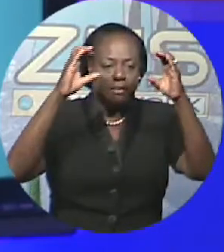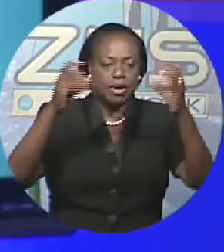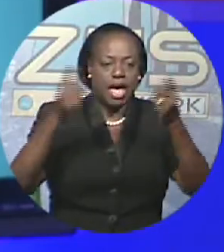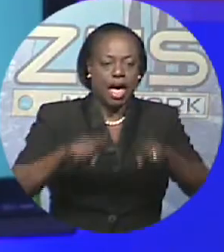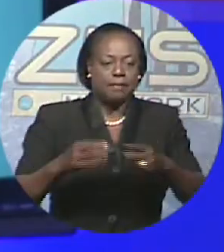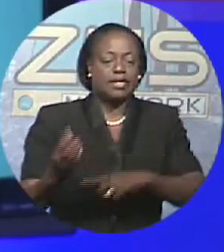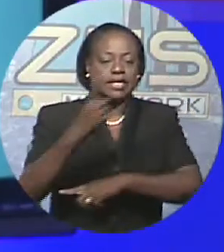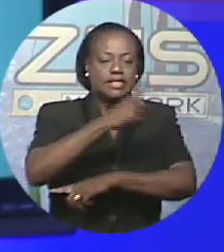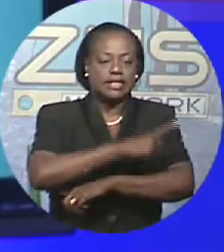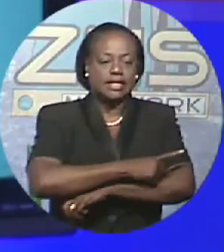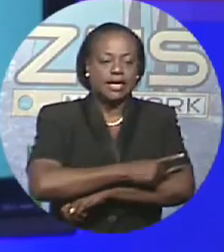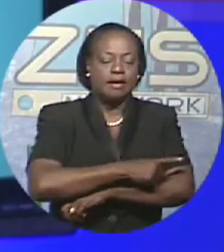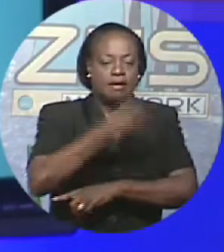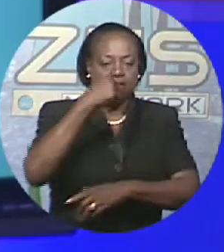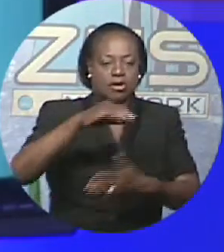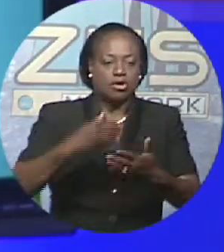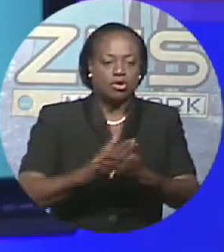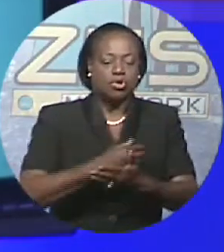capital